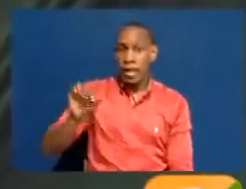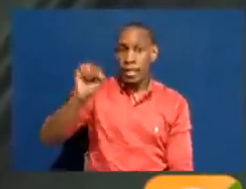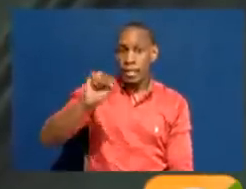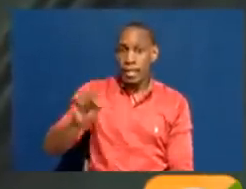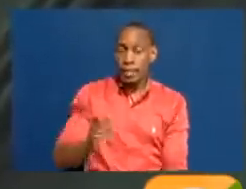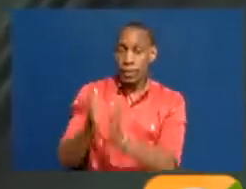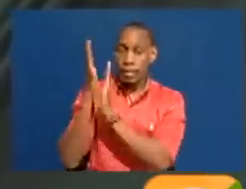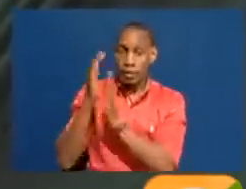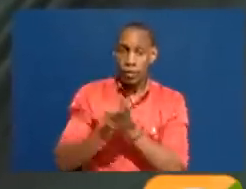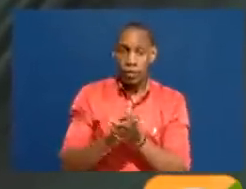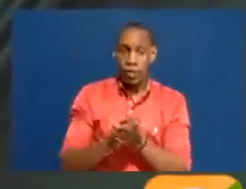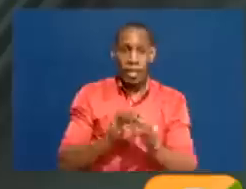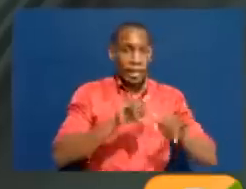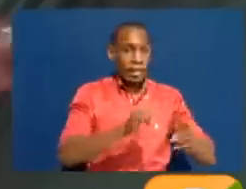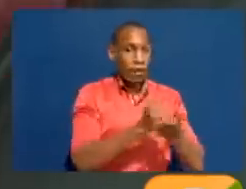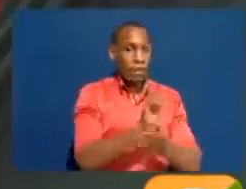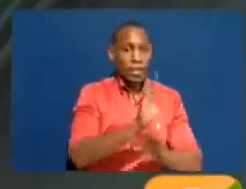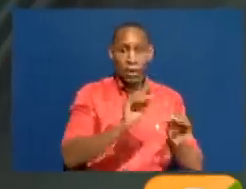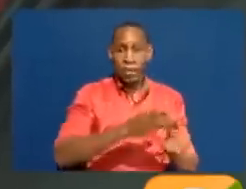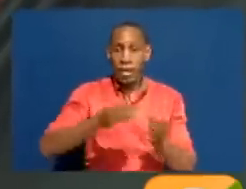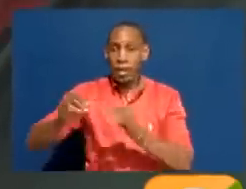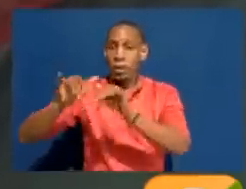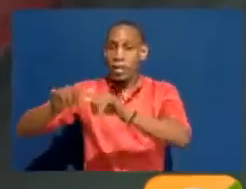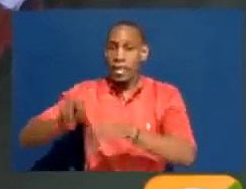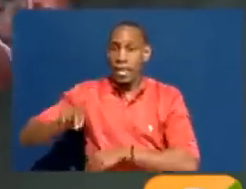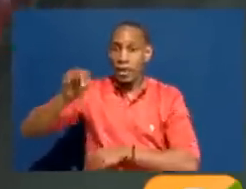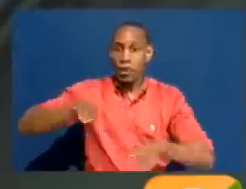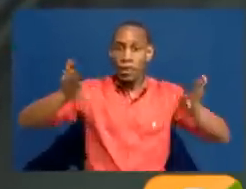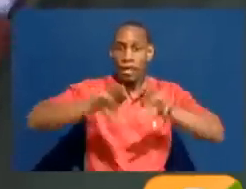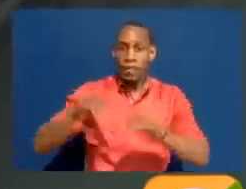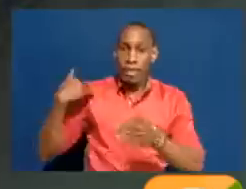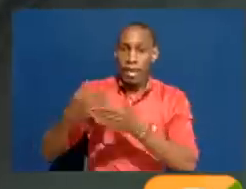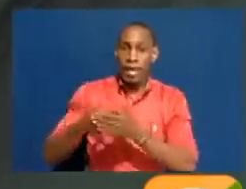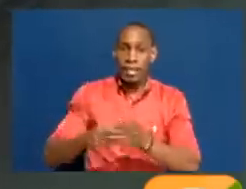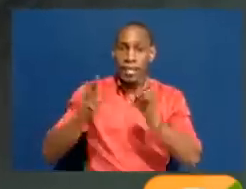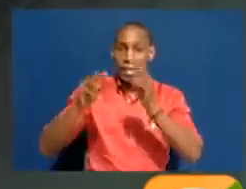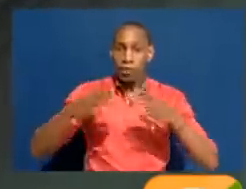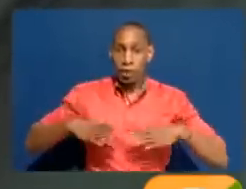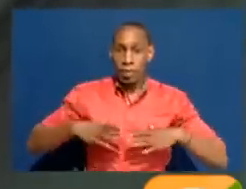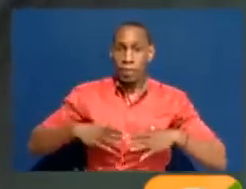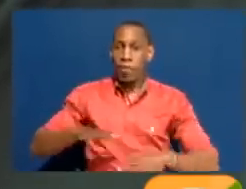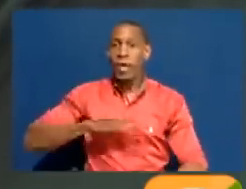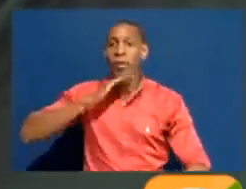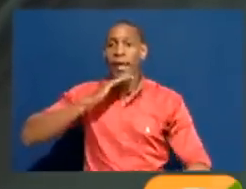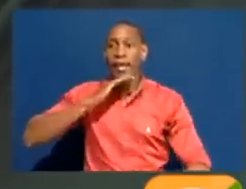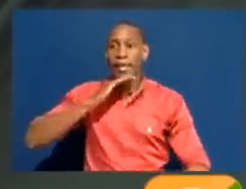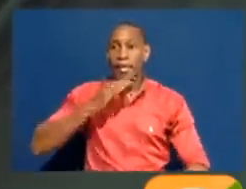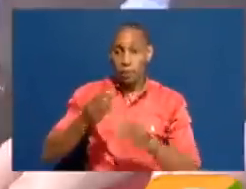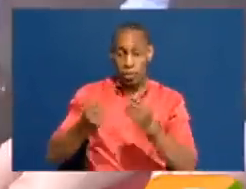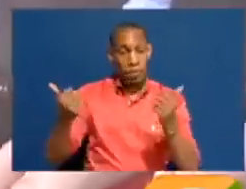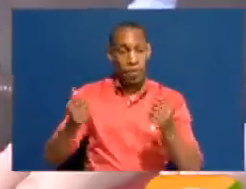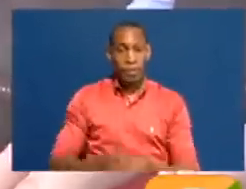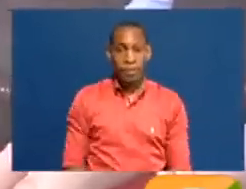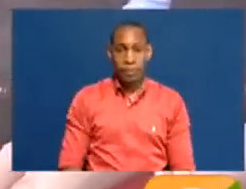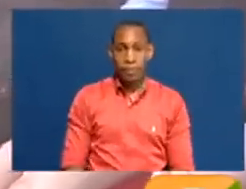Kindiki atoke ofisi Nairobi, aende aishi kule North Rift, mpaka hiyo mambo ya wananchi kupoteza maisha yao iishe.